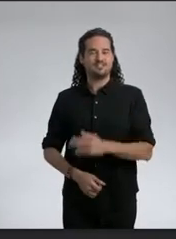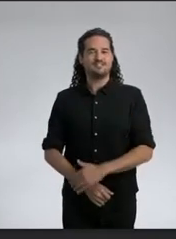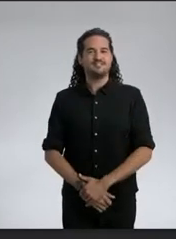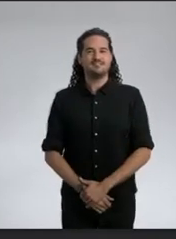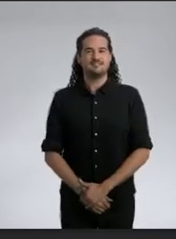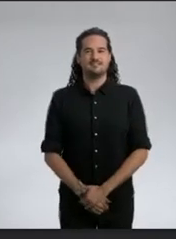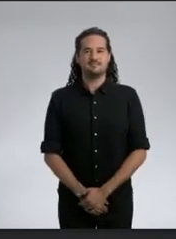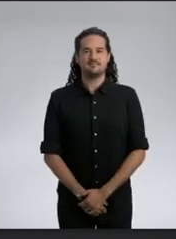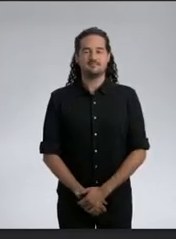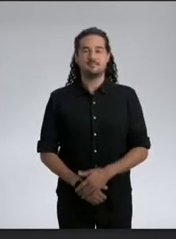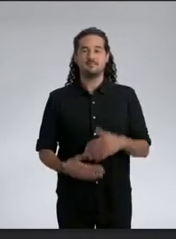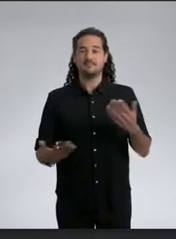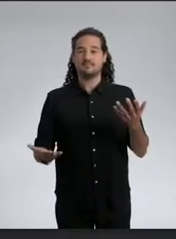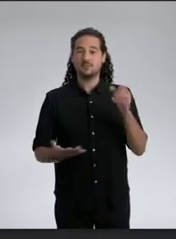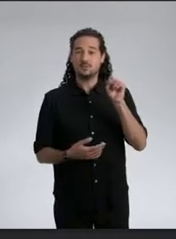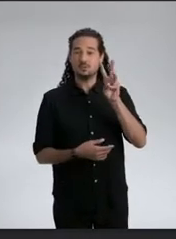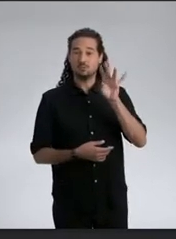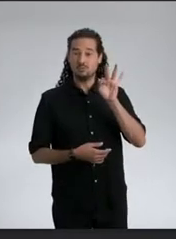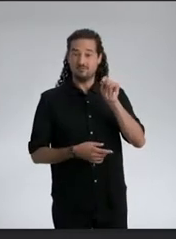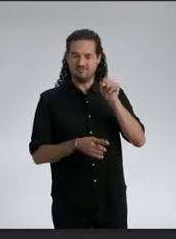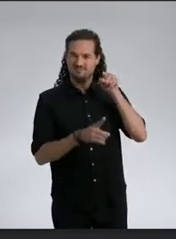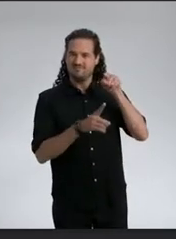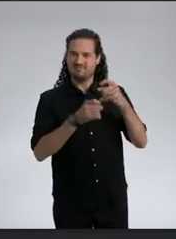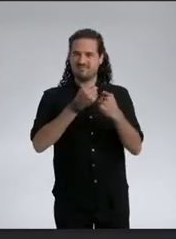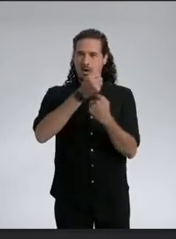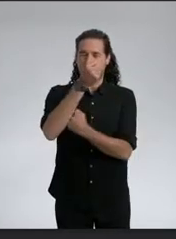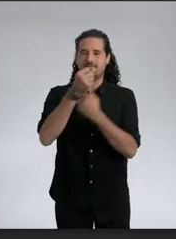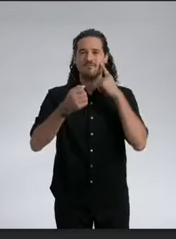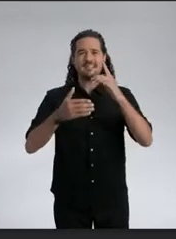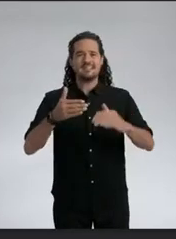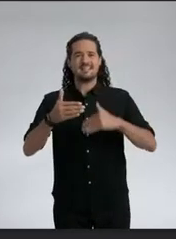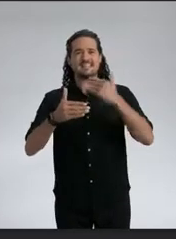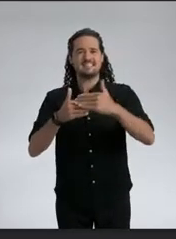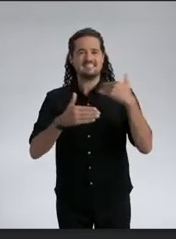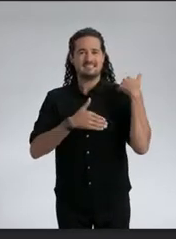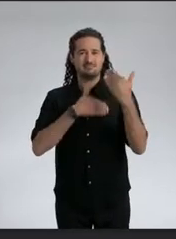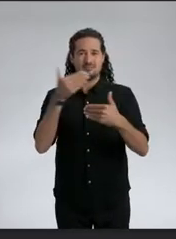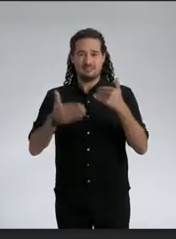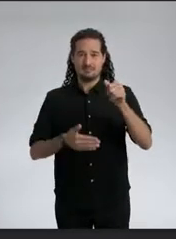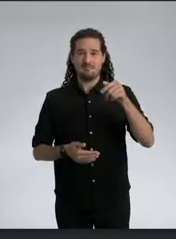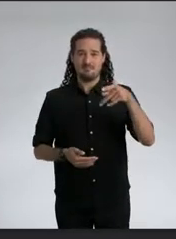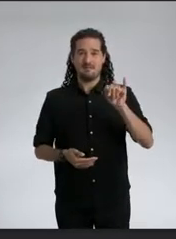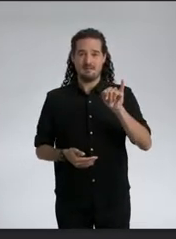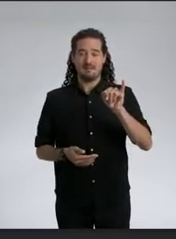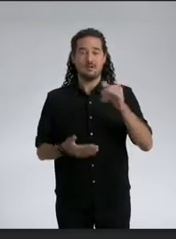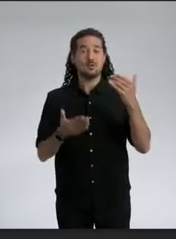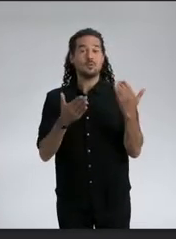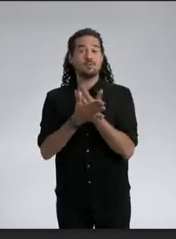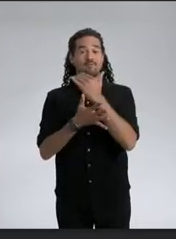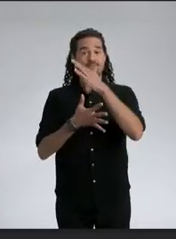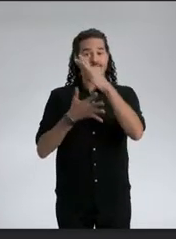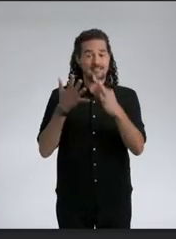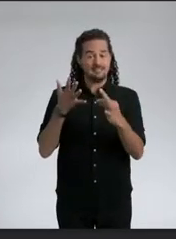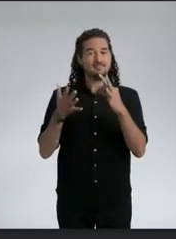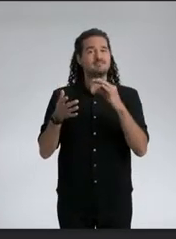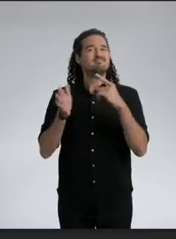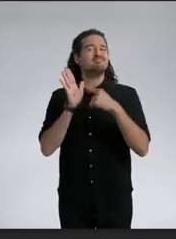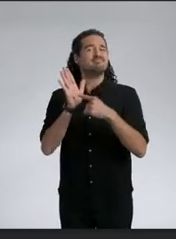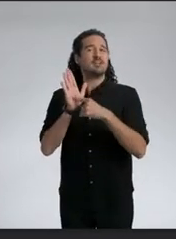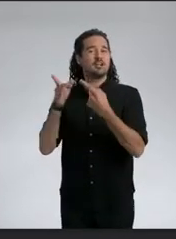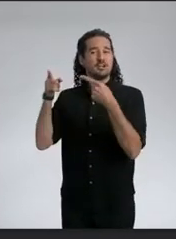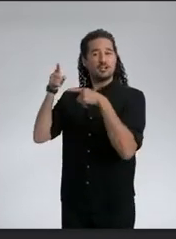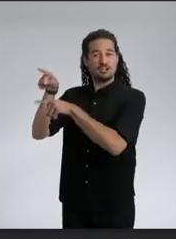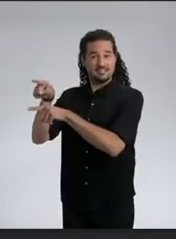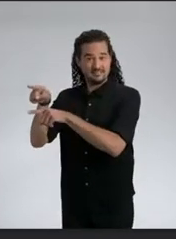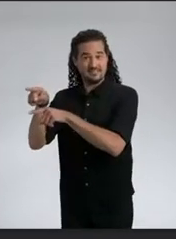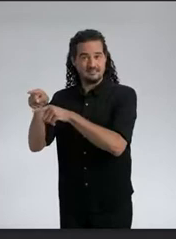Swift is the foundation for the next generation of APIs. With new features like concurrency, we're evolving the language